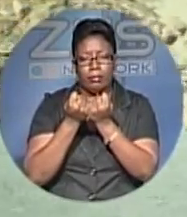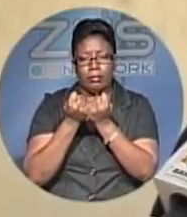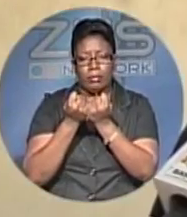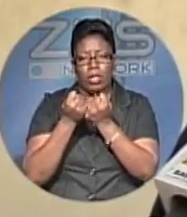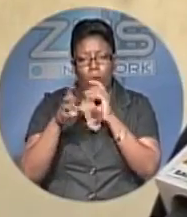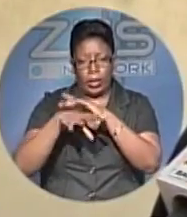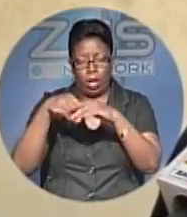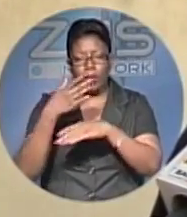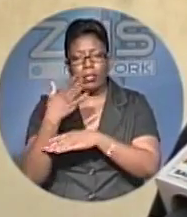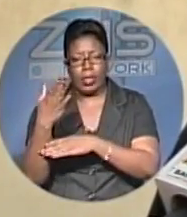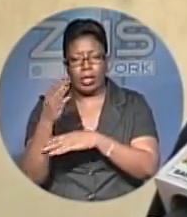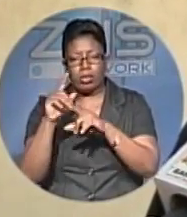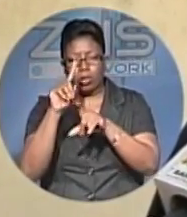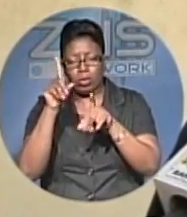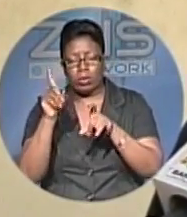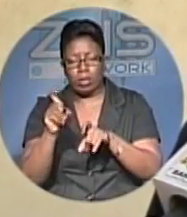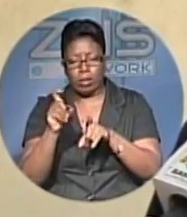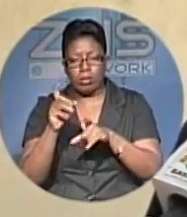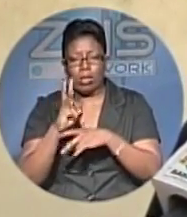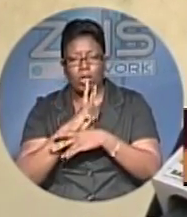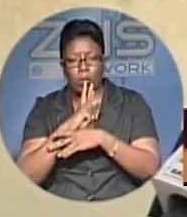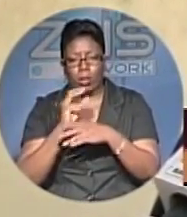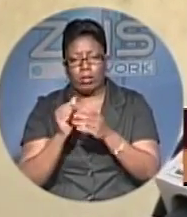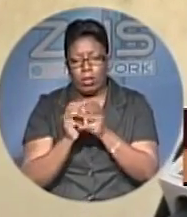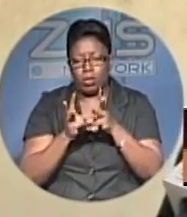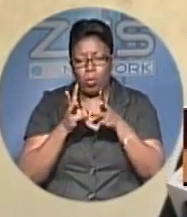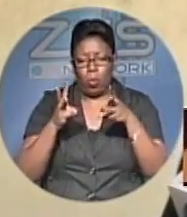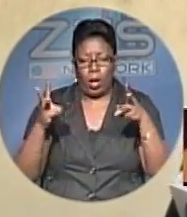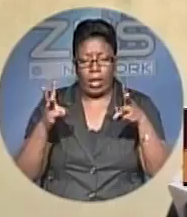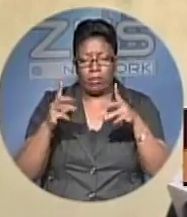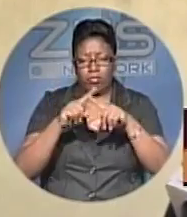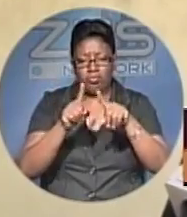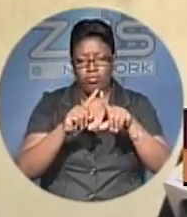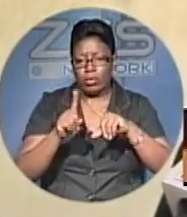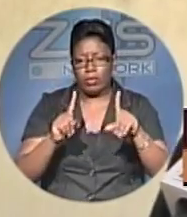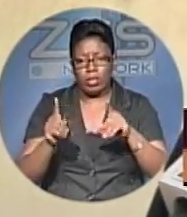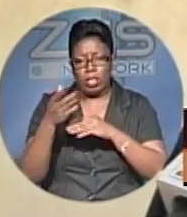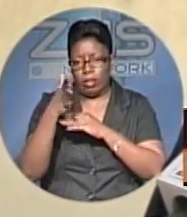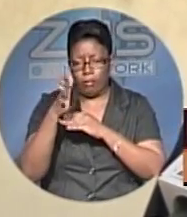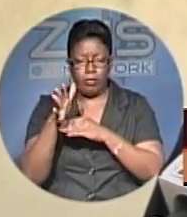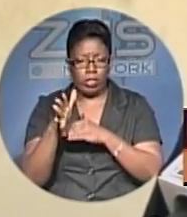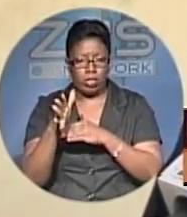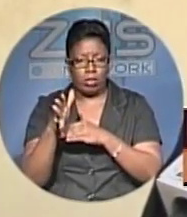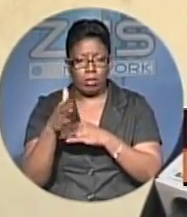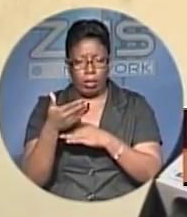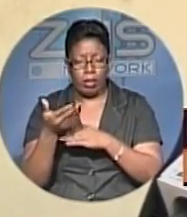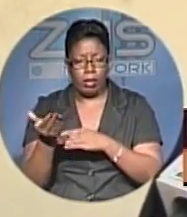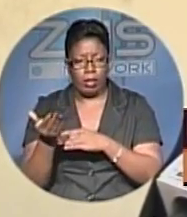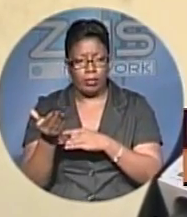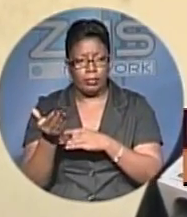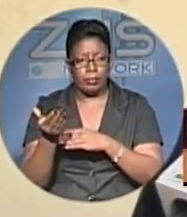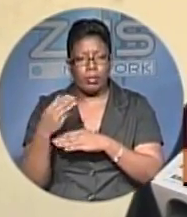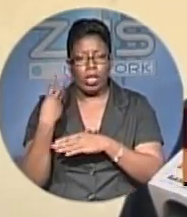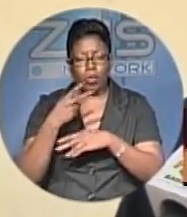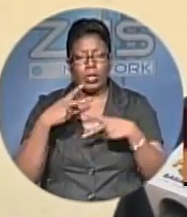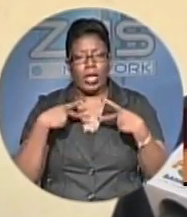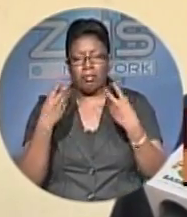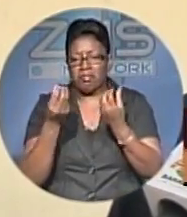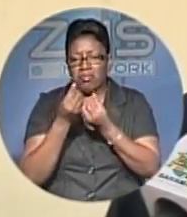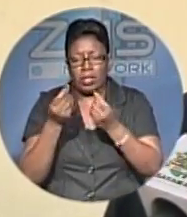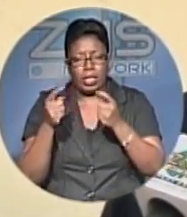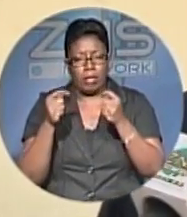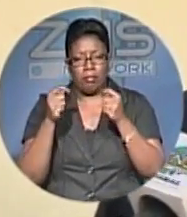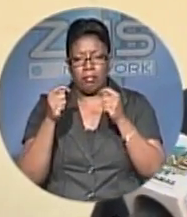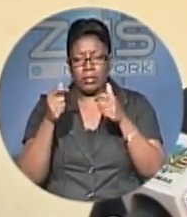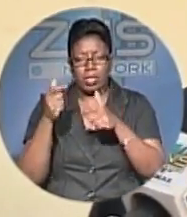assessment. There were a wide variety of different species of fish involved. And we have no